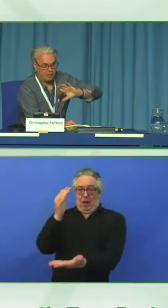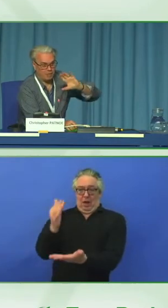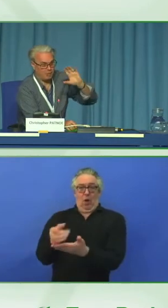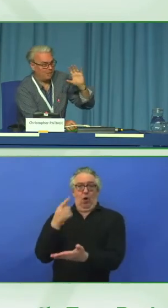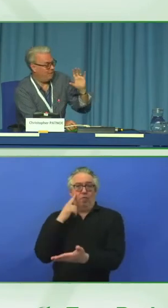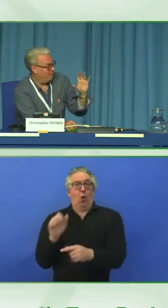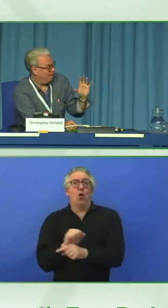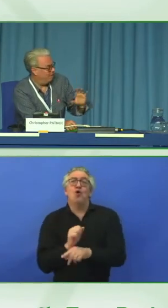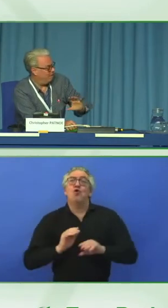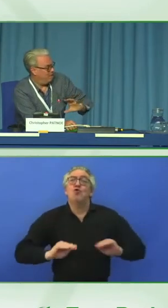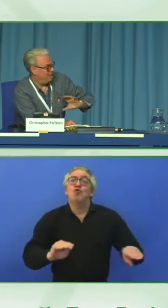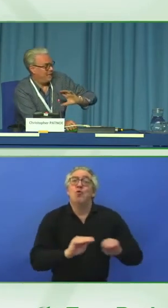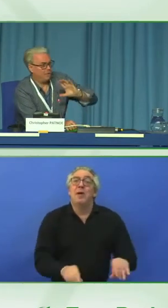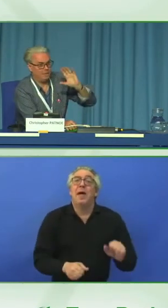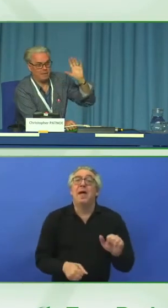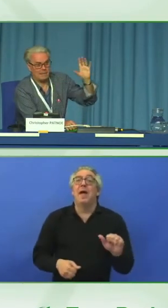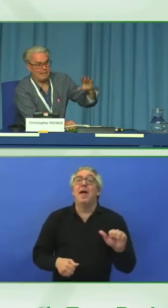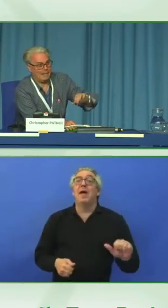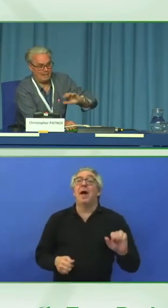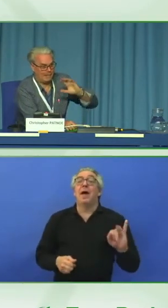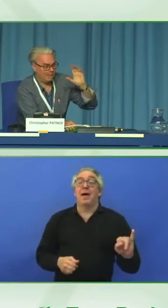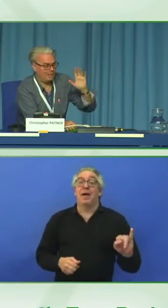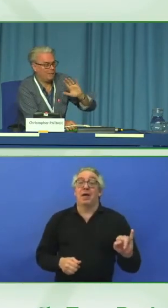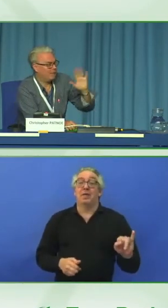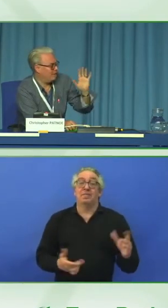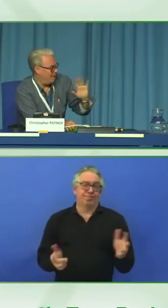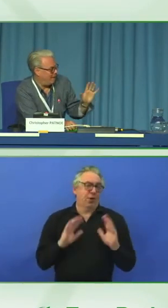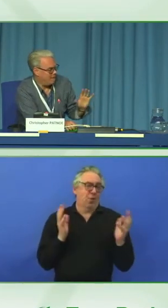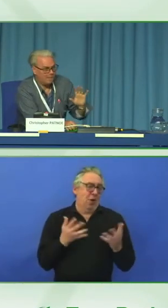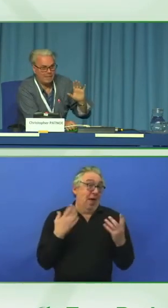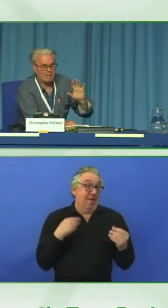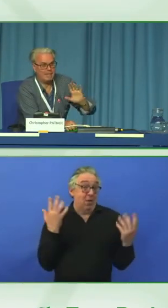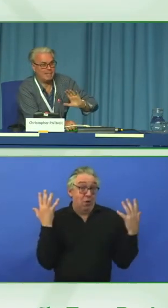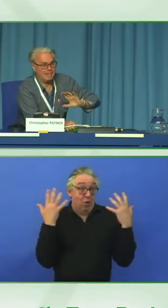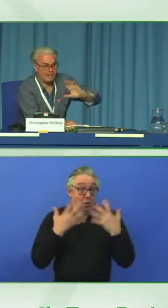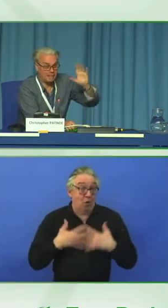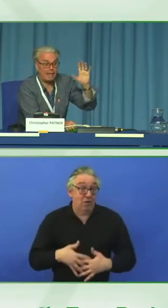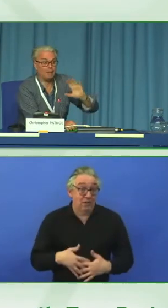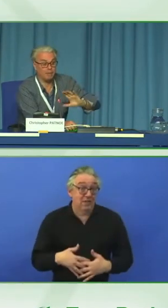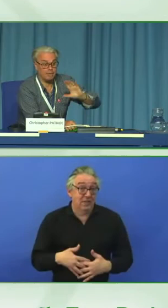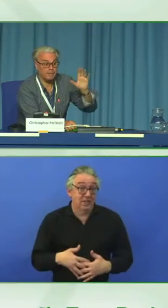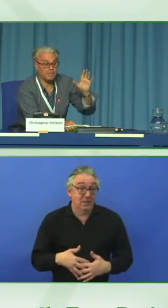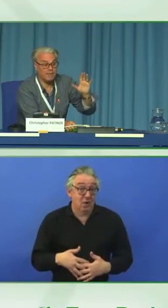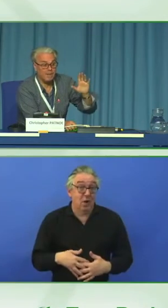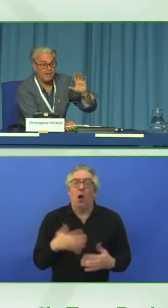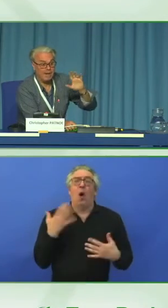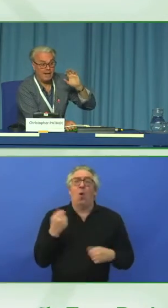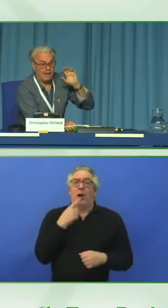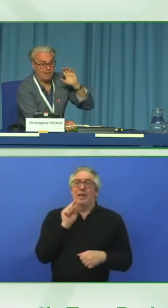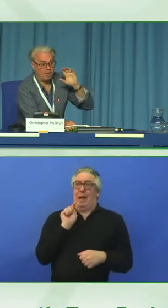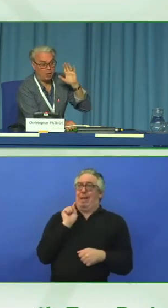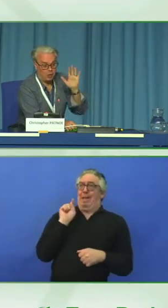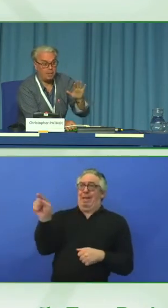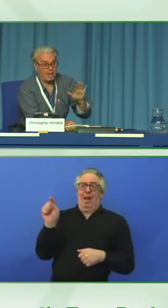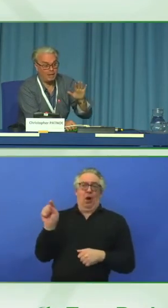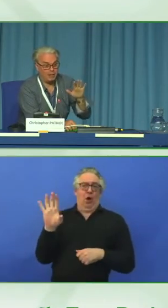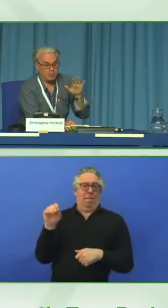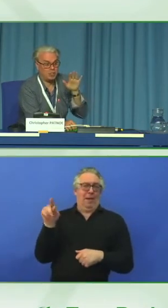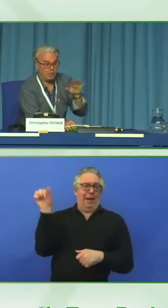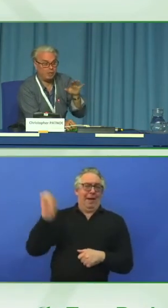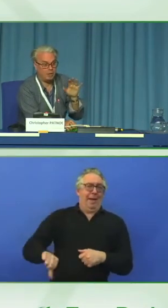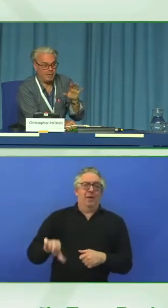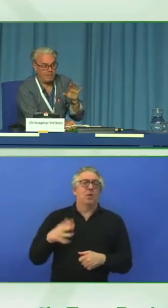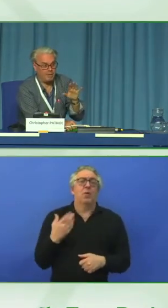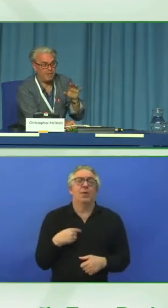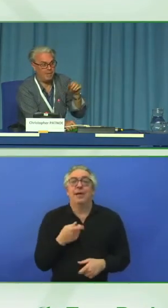the general concern of these algorithms, like TikTok. I don't want to name any companies, but these kinds of algorithms on